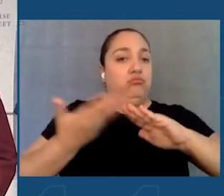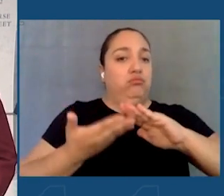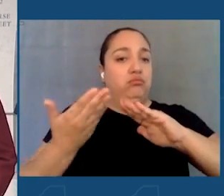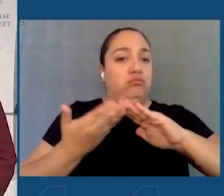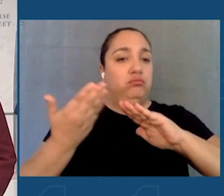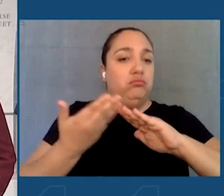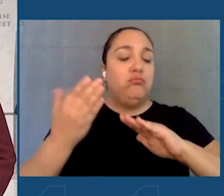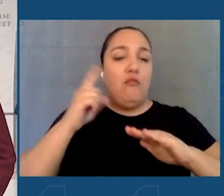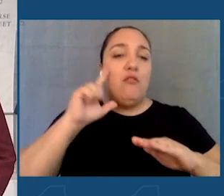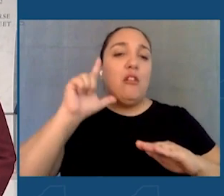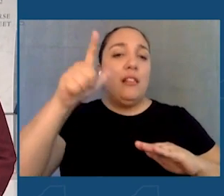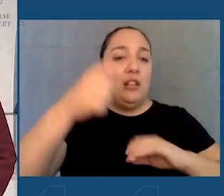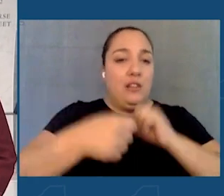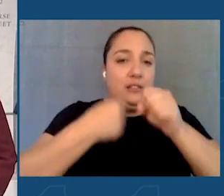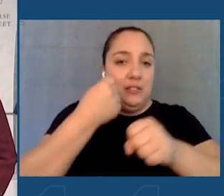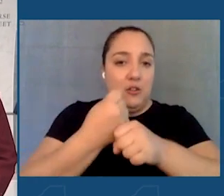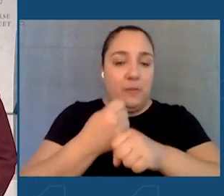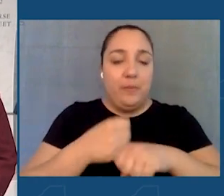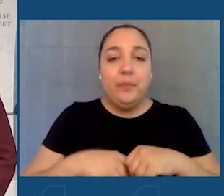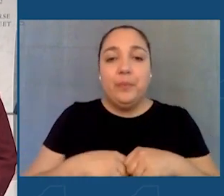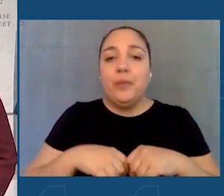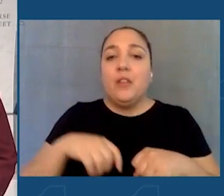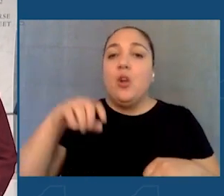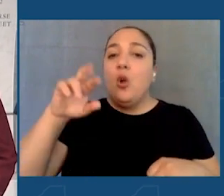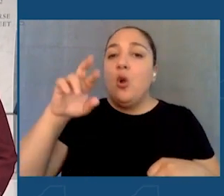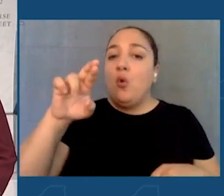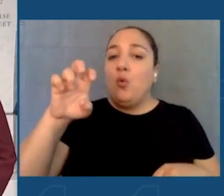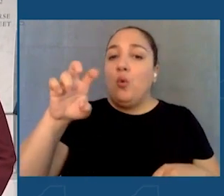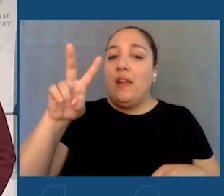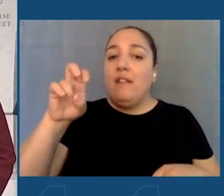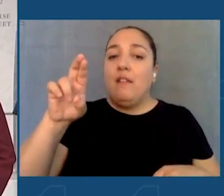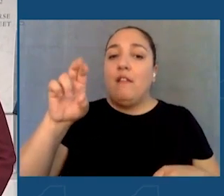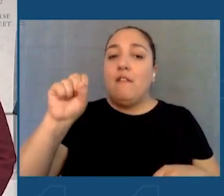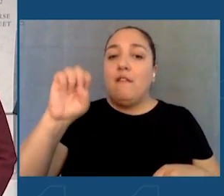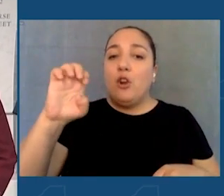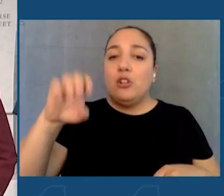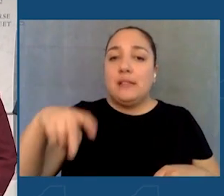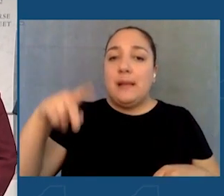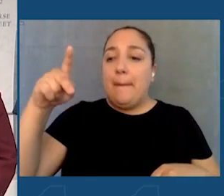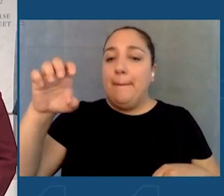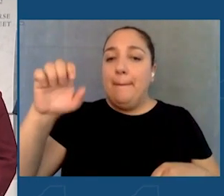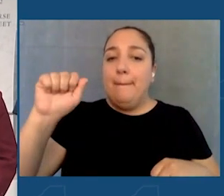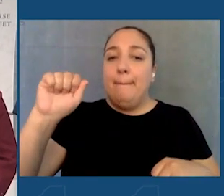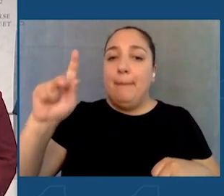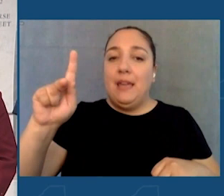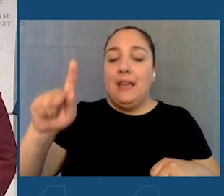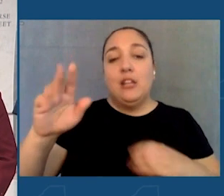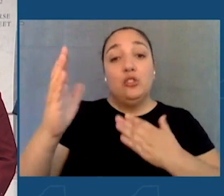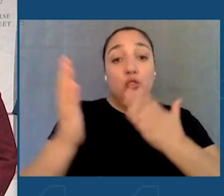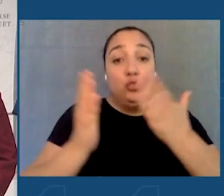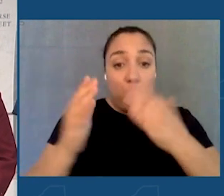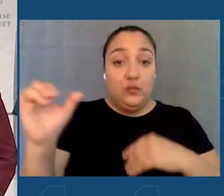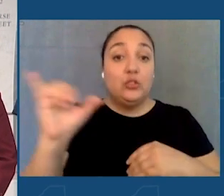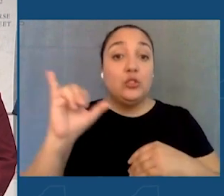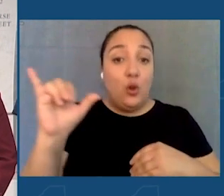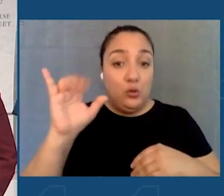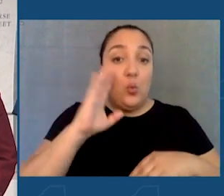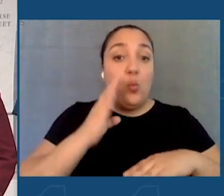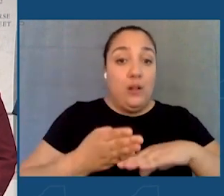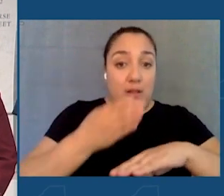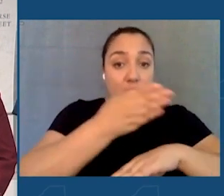Reverse peak service is also going to dramatically improve thanks to the combined benefits of this new terminal and the completion of the third track